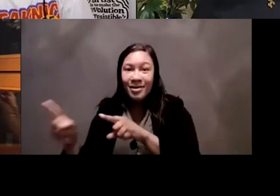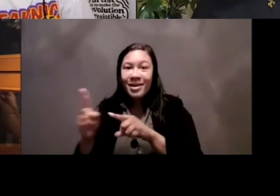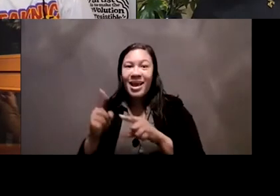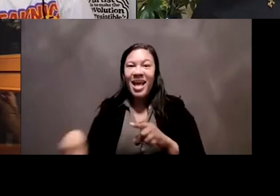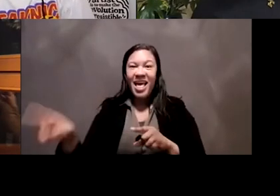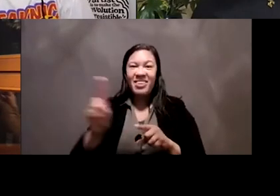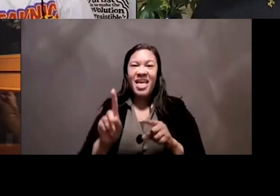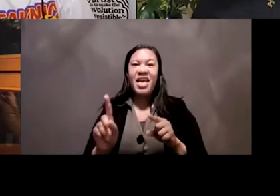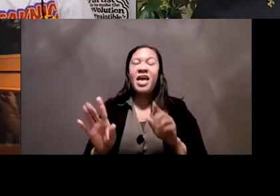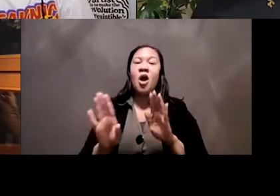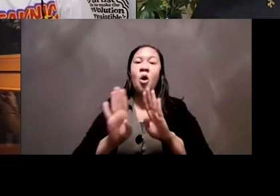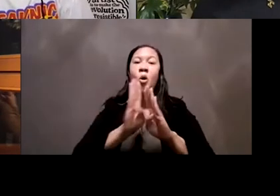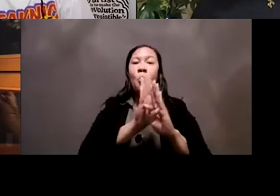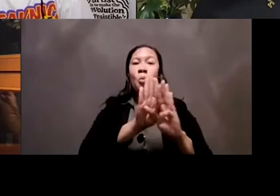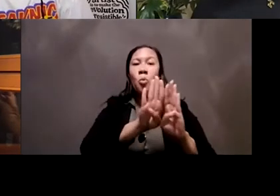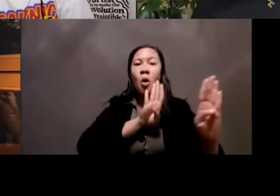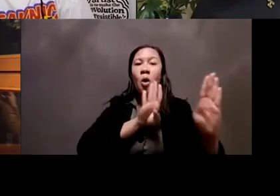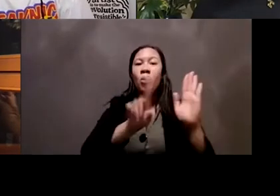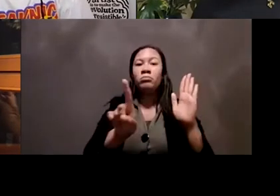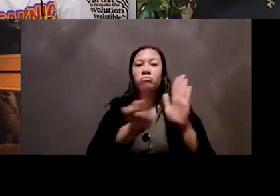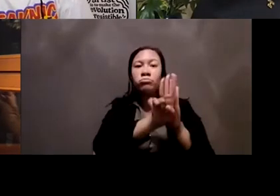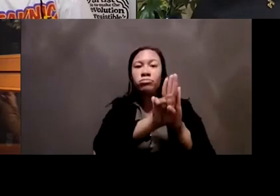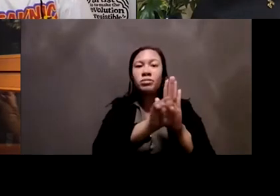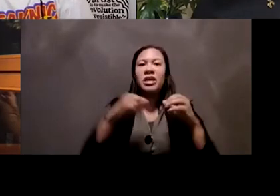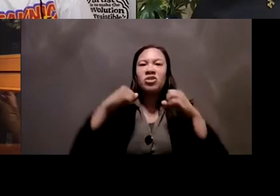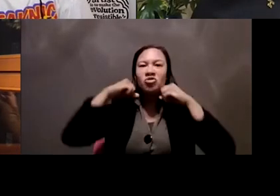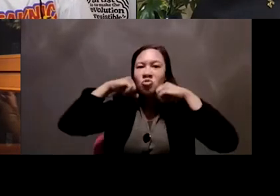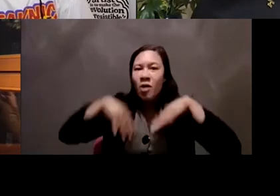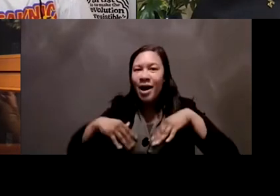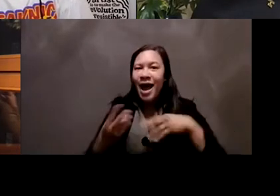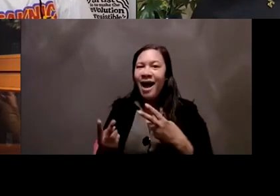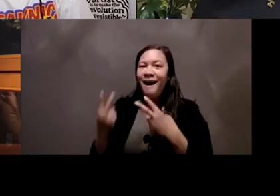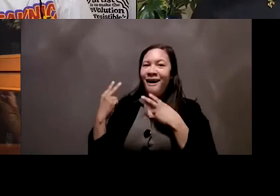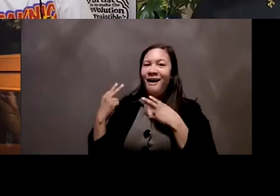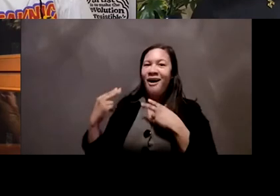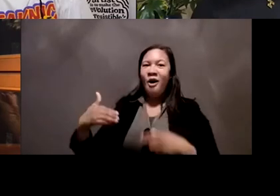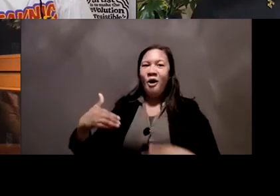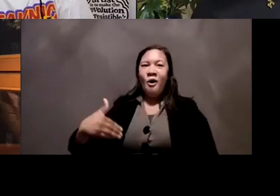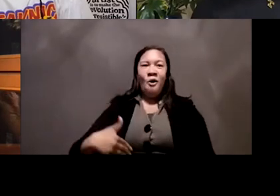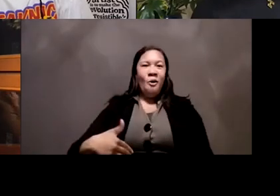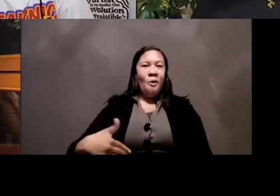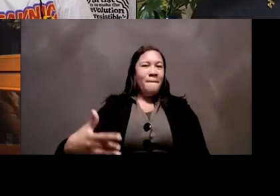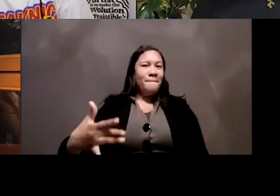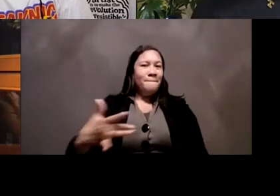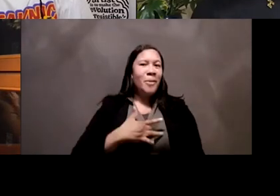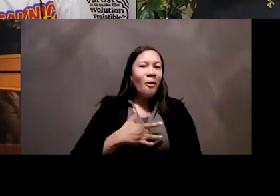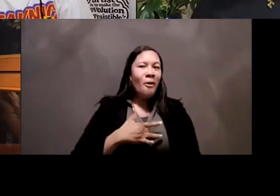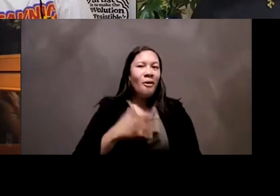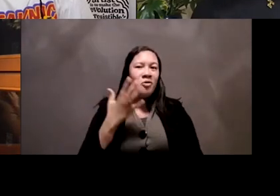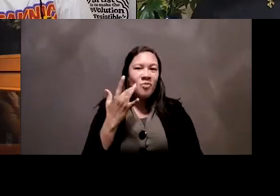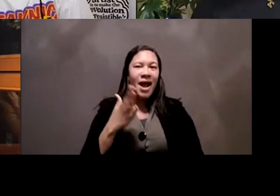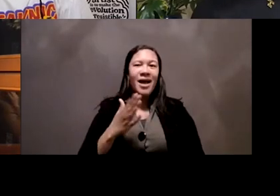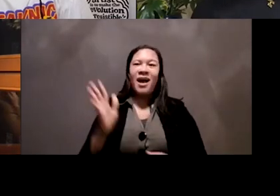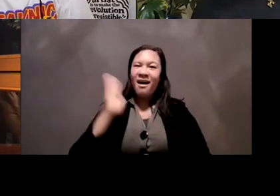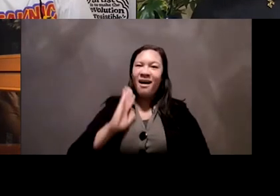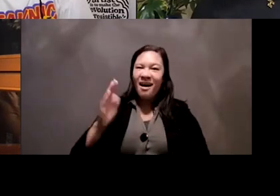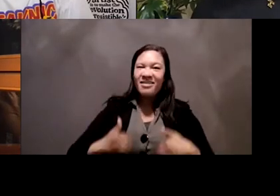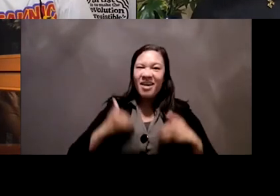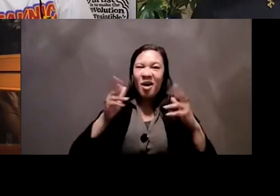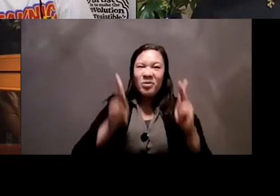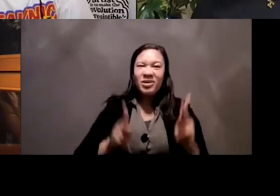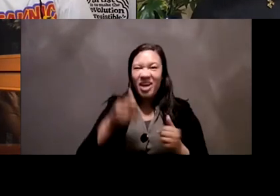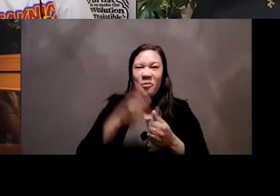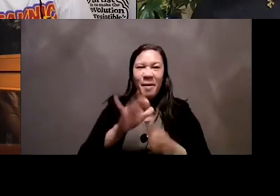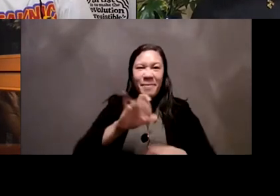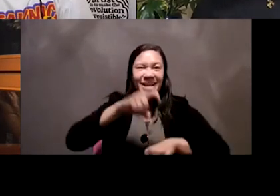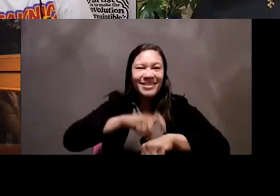some point. And I just remember that so viscerally from my youth. And I've been thinking a lot about, I mean, it's so me that several people have just texted me that image of the